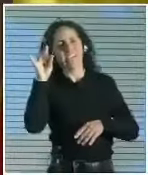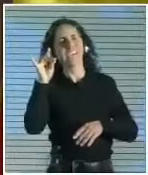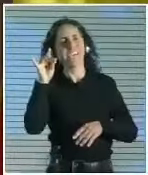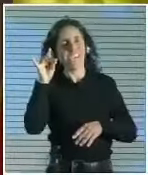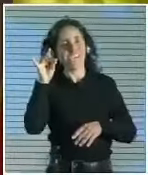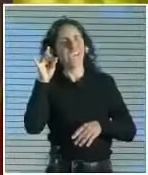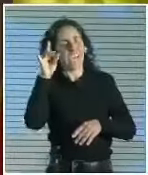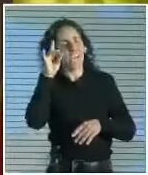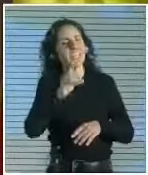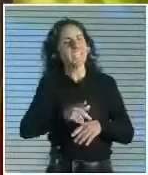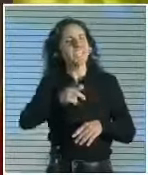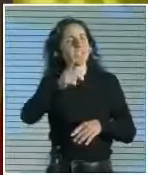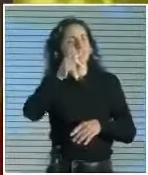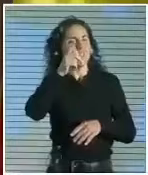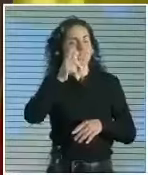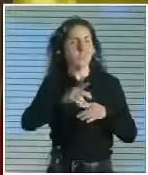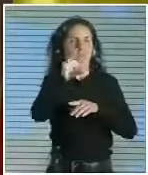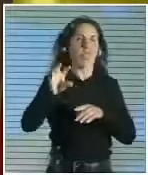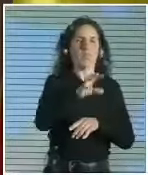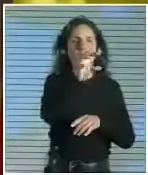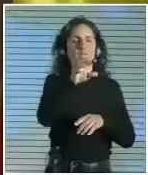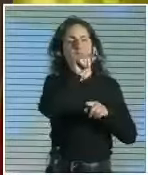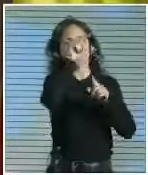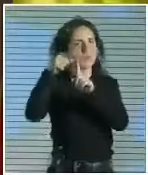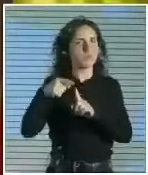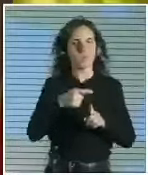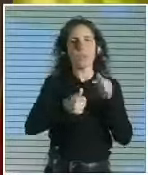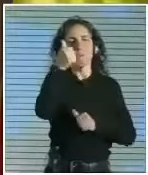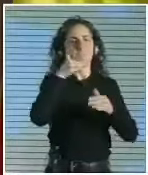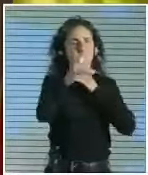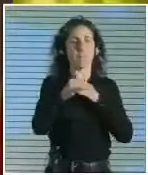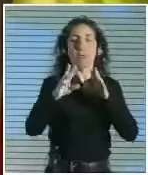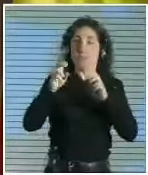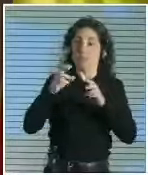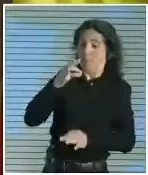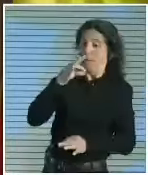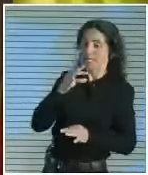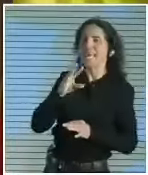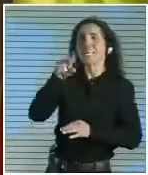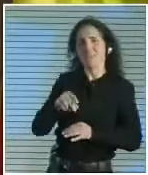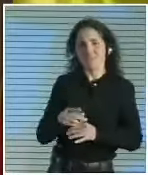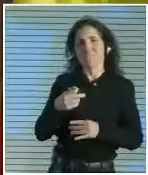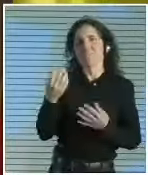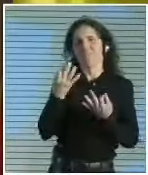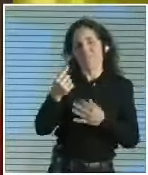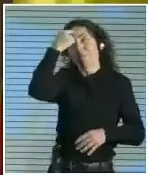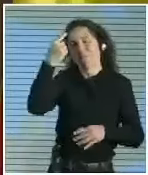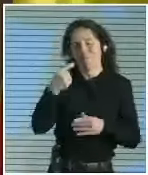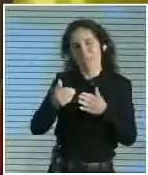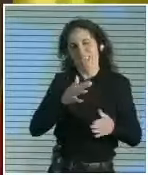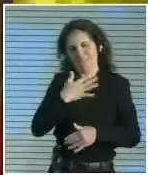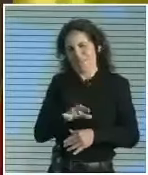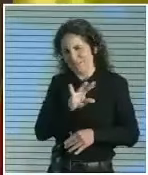So we have to discuss about that ASAP. Sam, what about you? Do you think